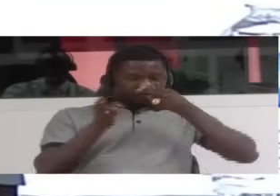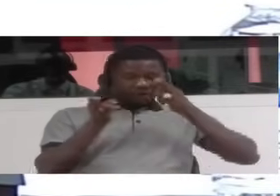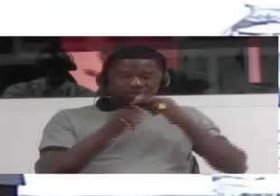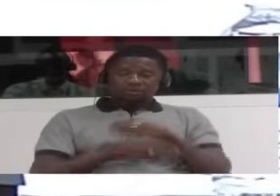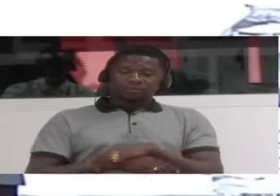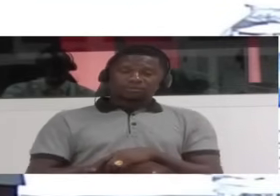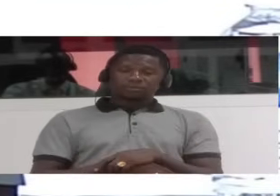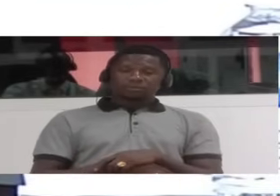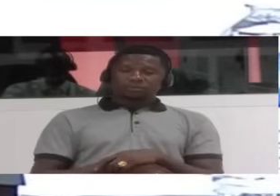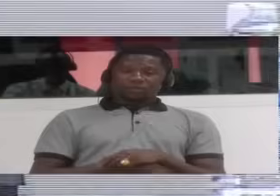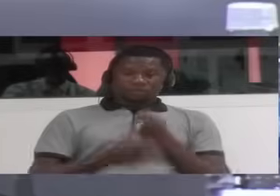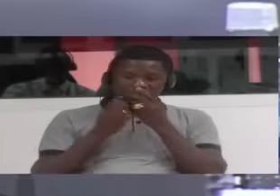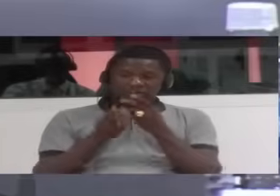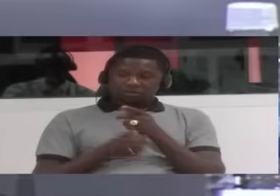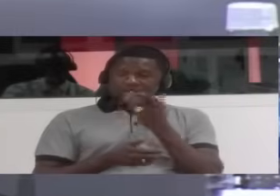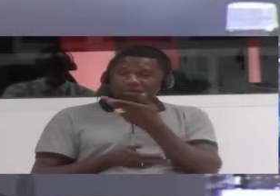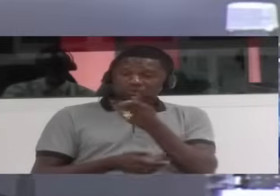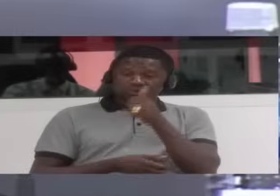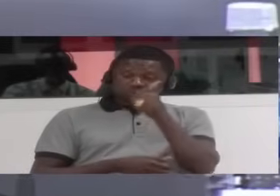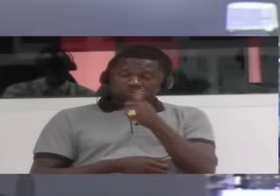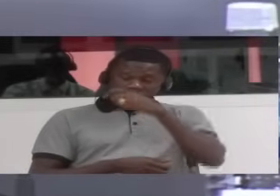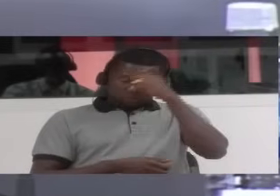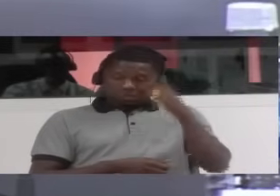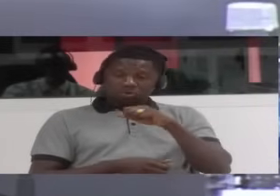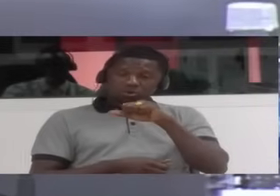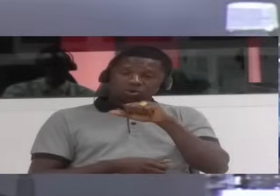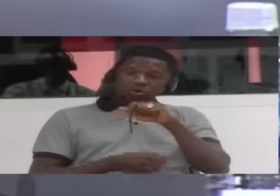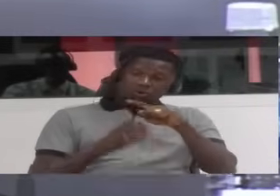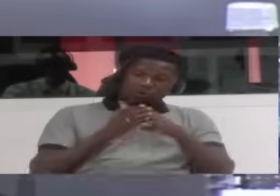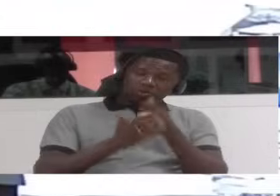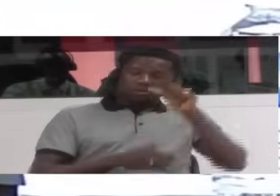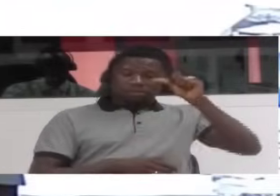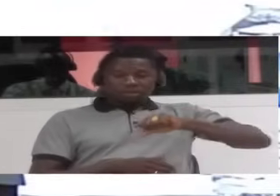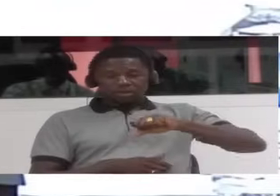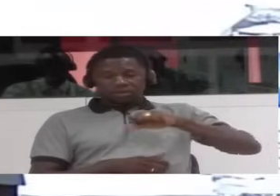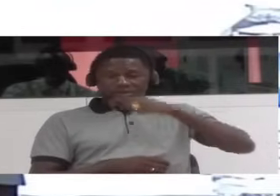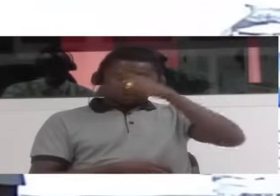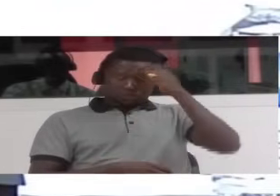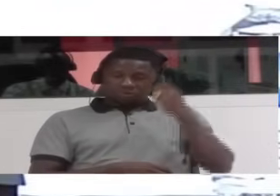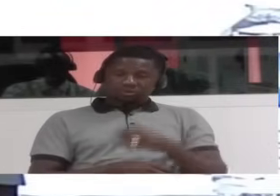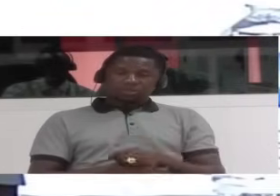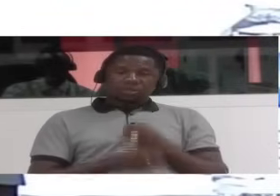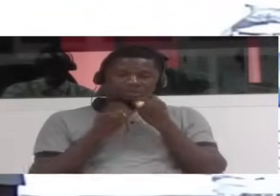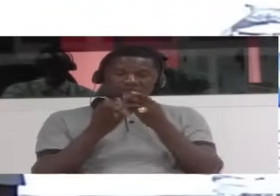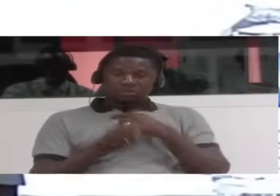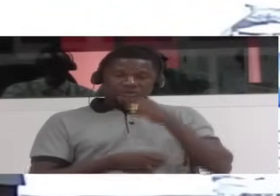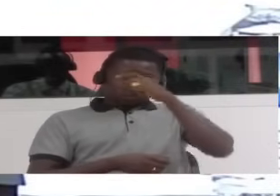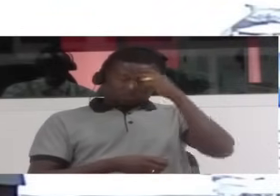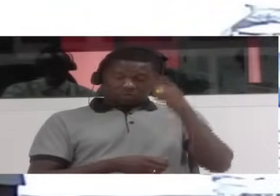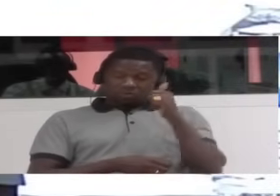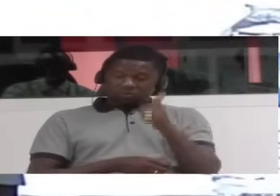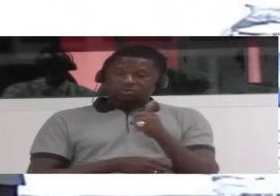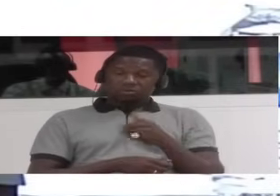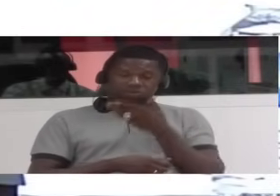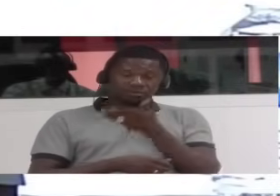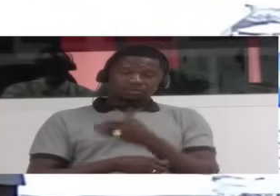Did he say whether that was a good job or a bad job? He said it was a good job to him. So this is what junglers were